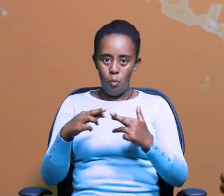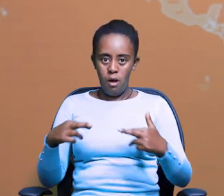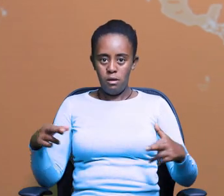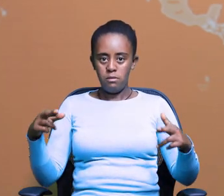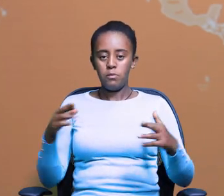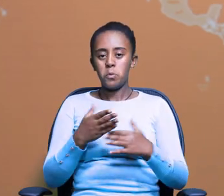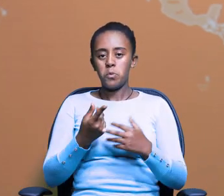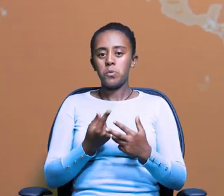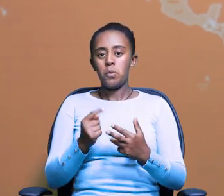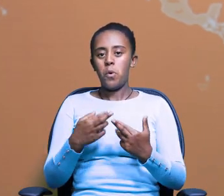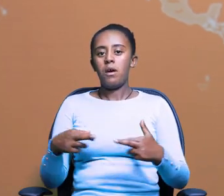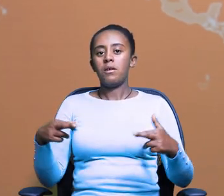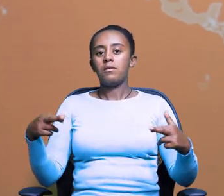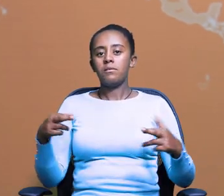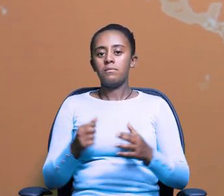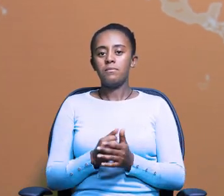through the wire.